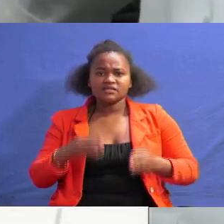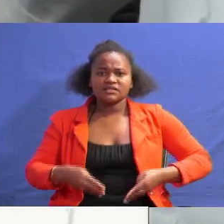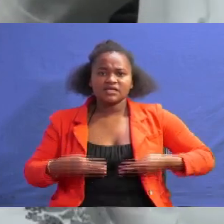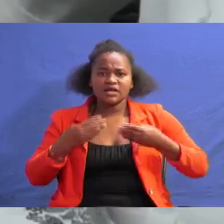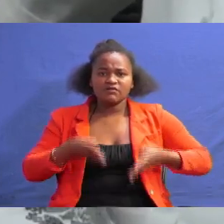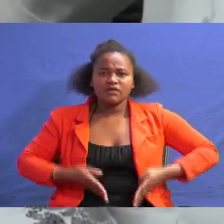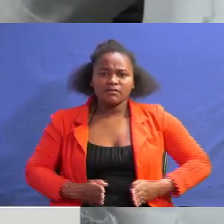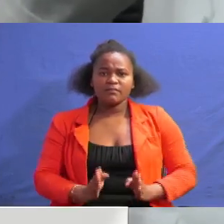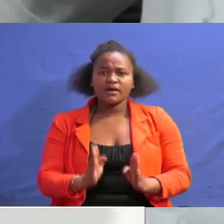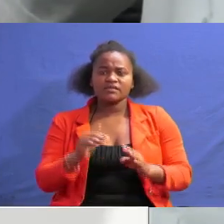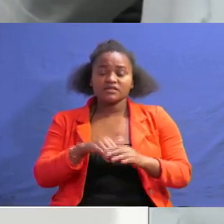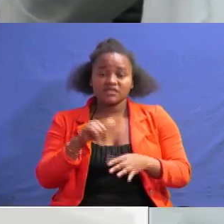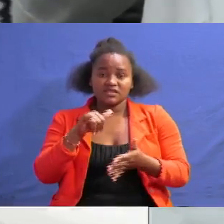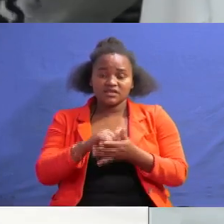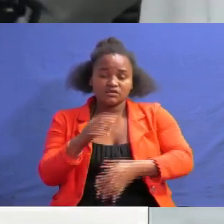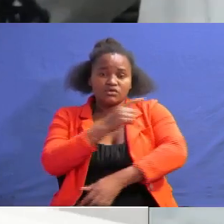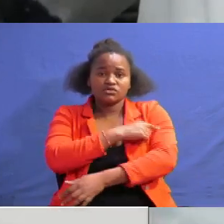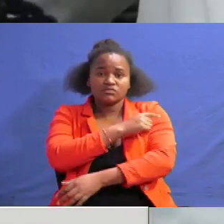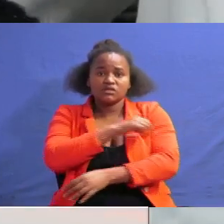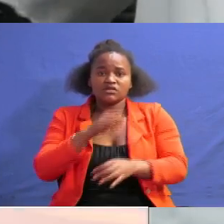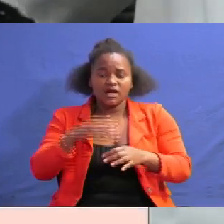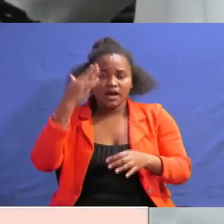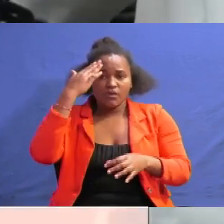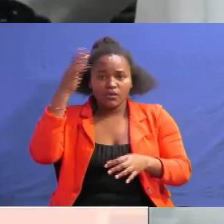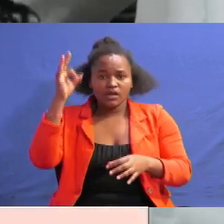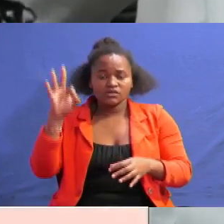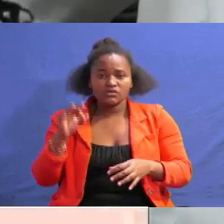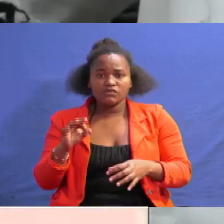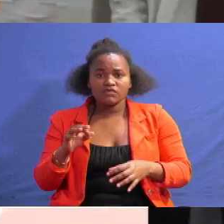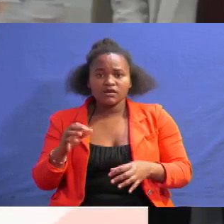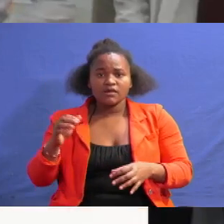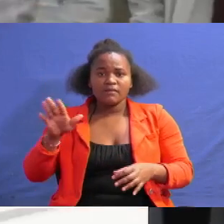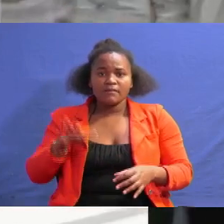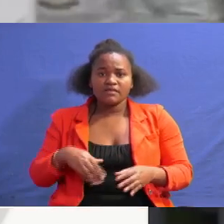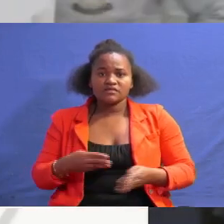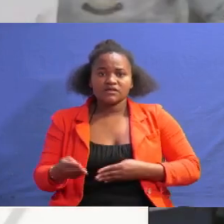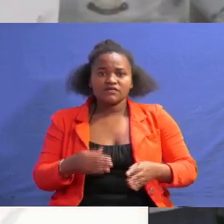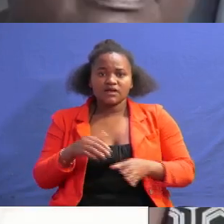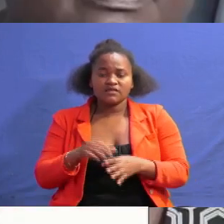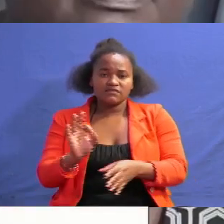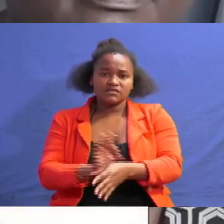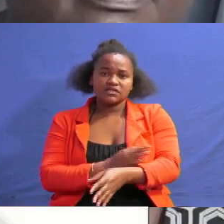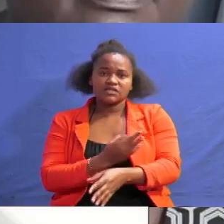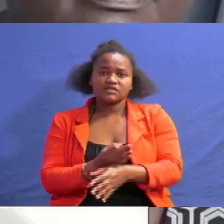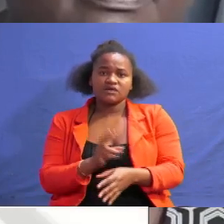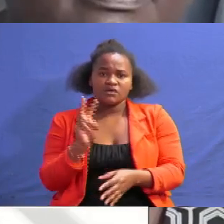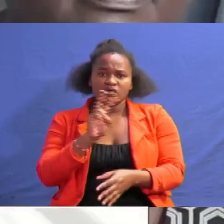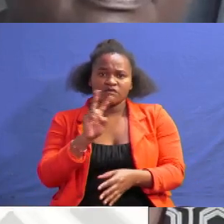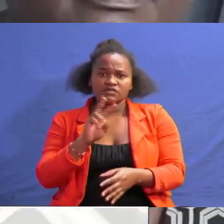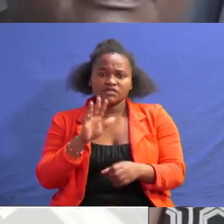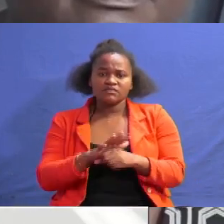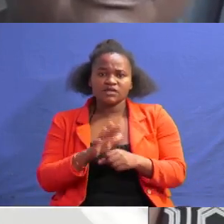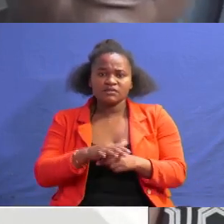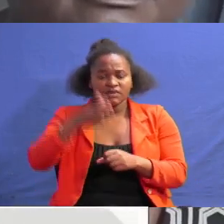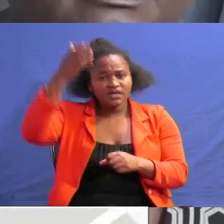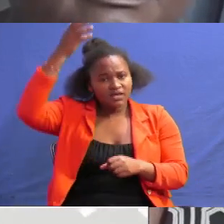has encouraged community health promoters to raise awareness and promote the use of maternity services at the facilities. Meona manas hapa